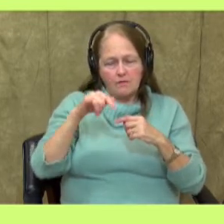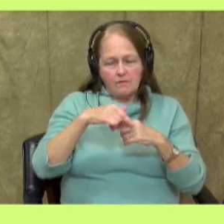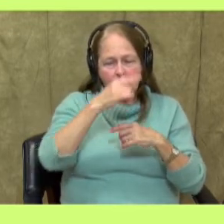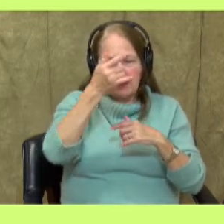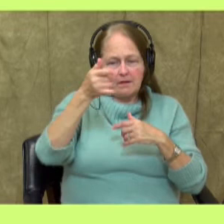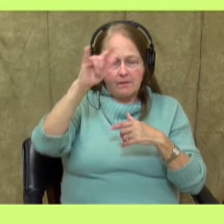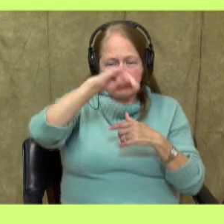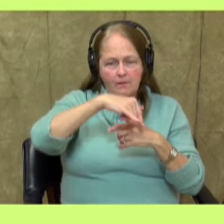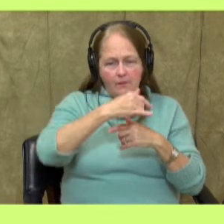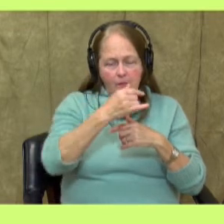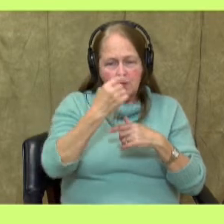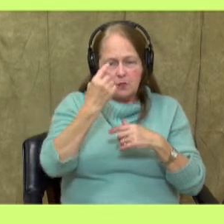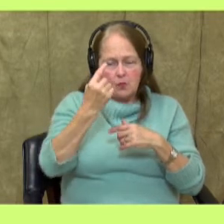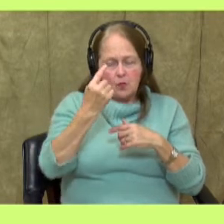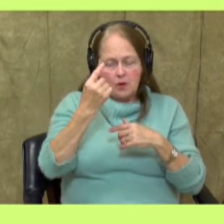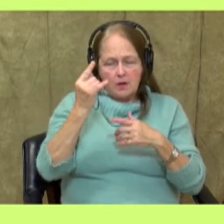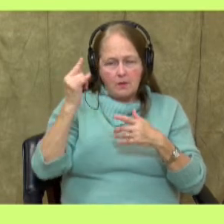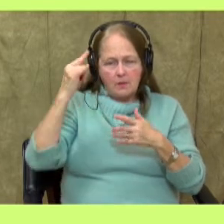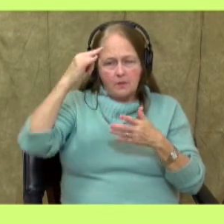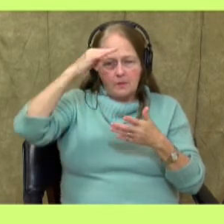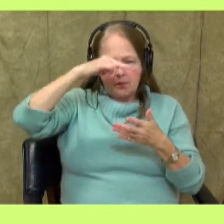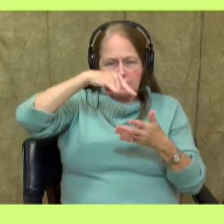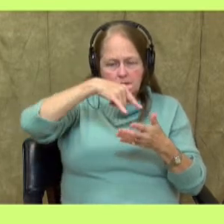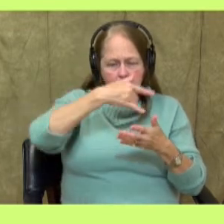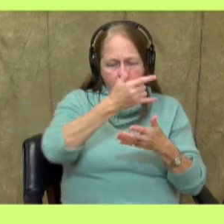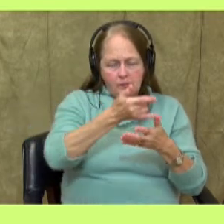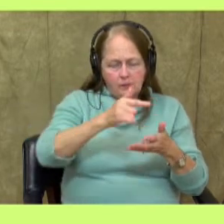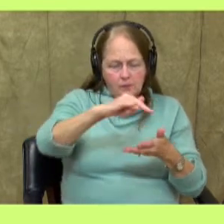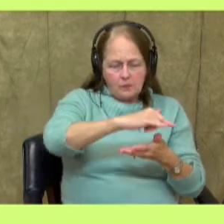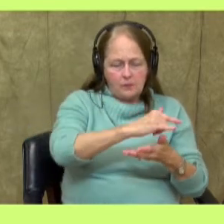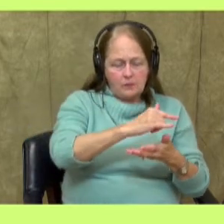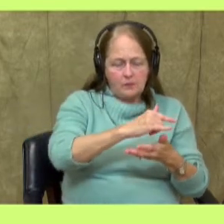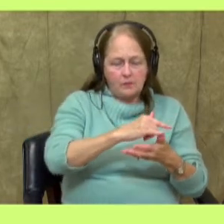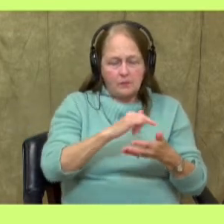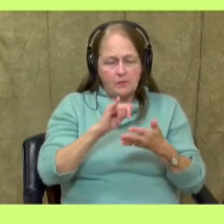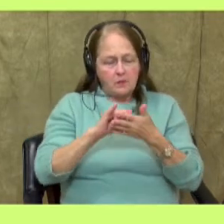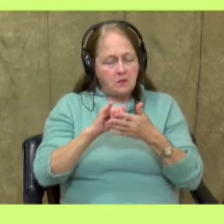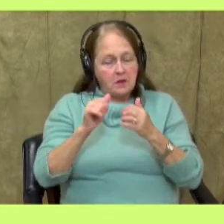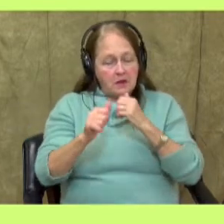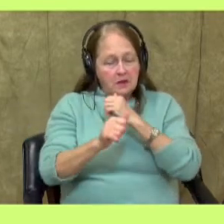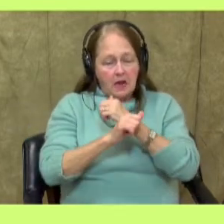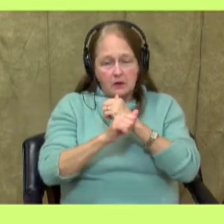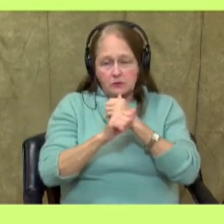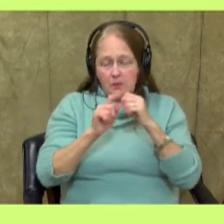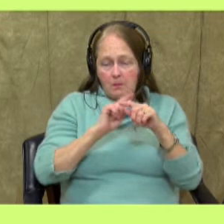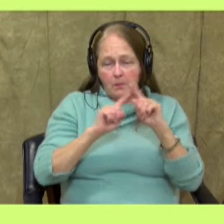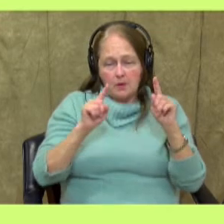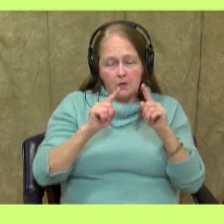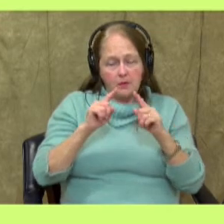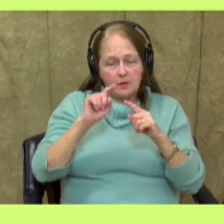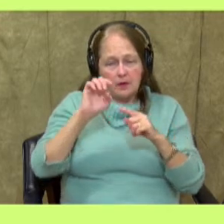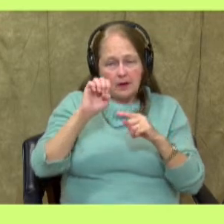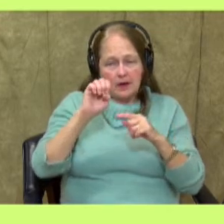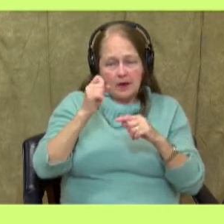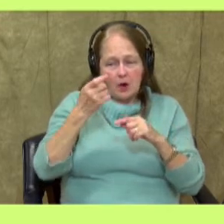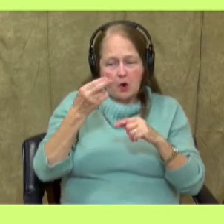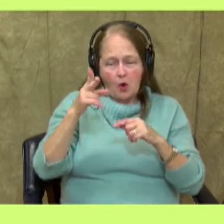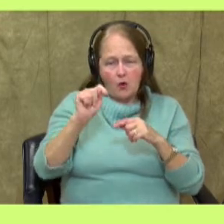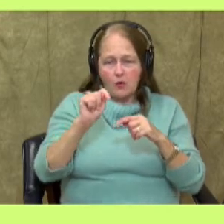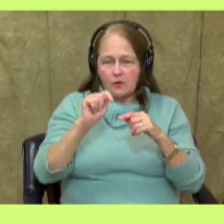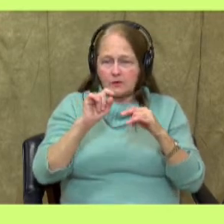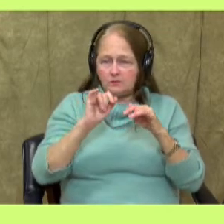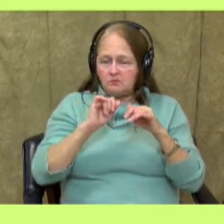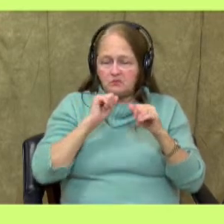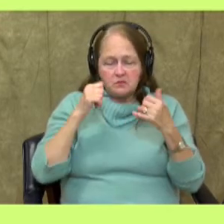ended, however, when one of the planes came zooming toward them. In spite of the danger, Earhart stood firm, displaying the